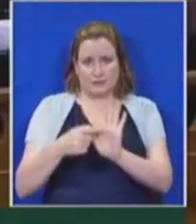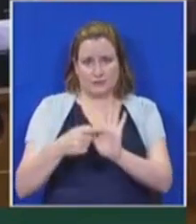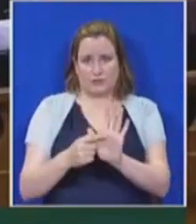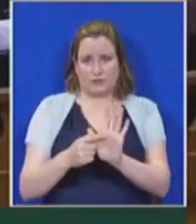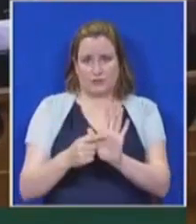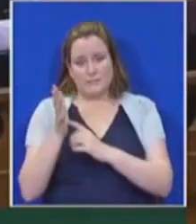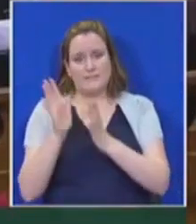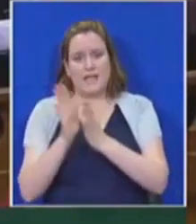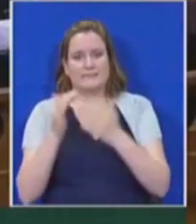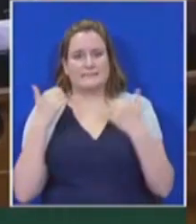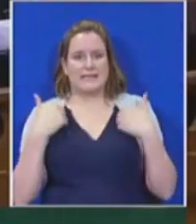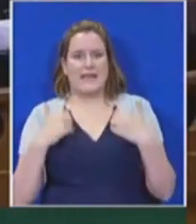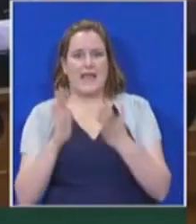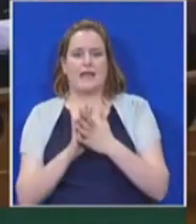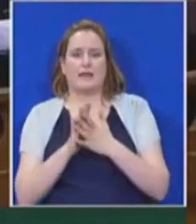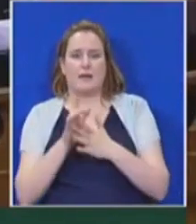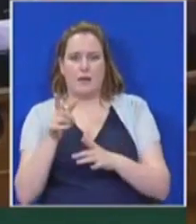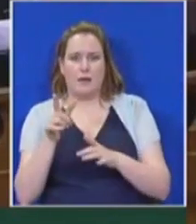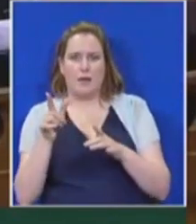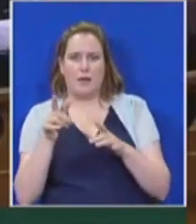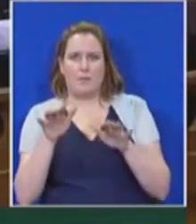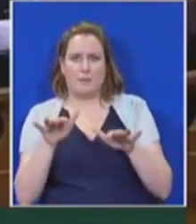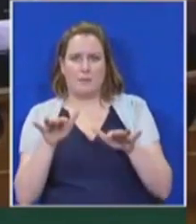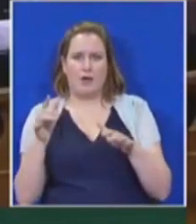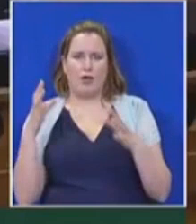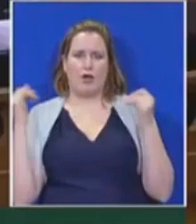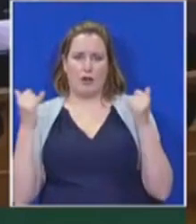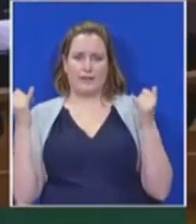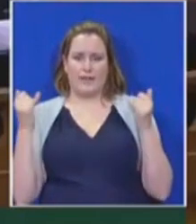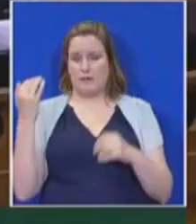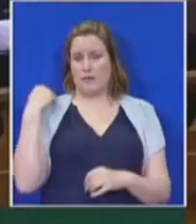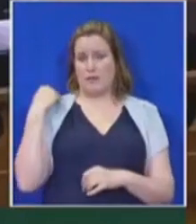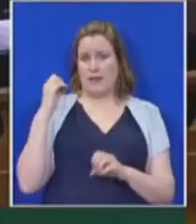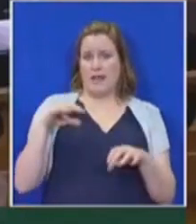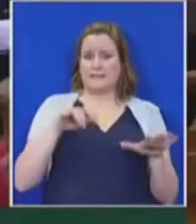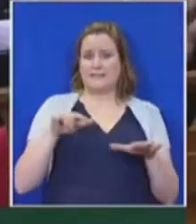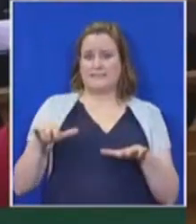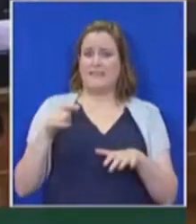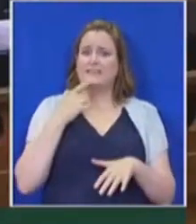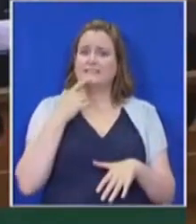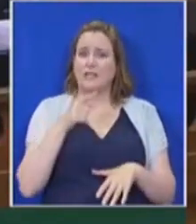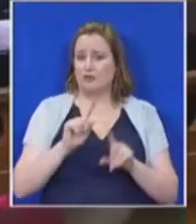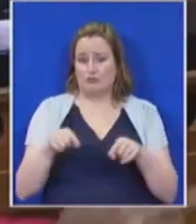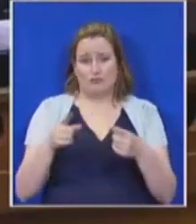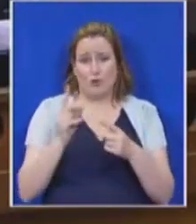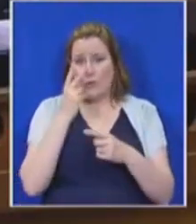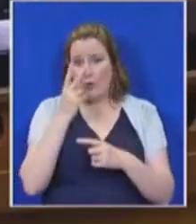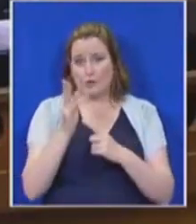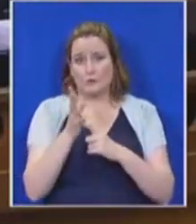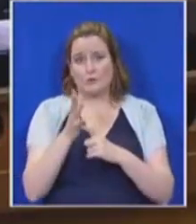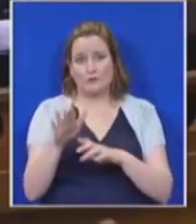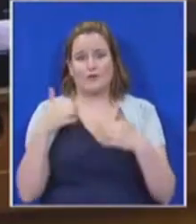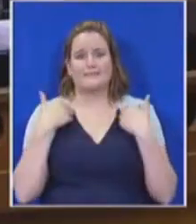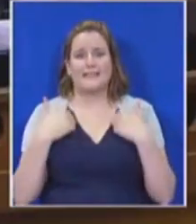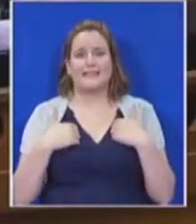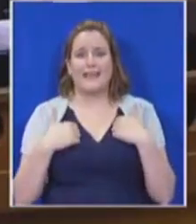holidays. A law that was passed under apartheid in 1977 that says that you cannot watch movies on Sundays